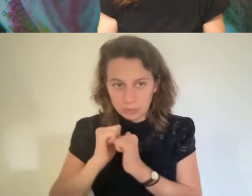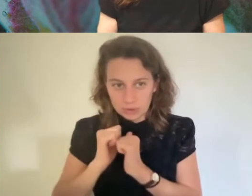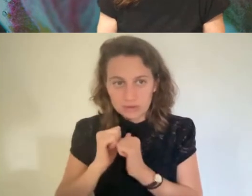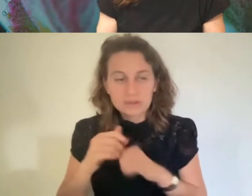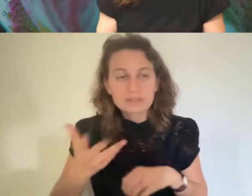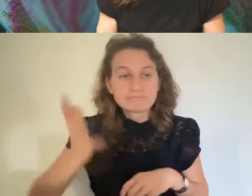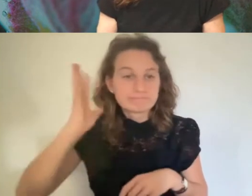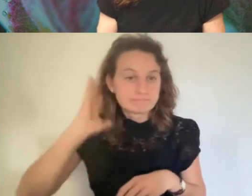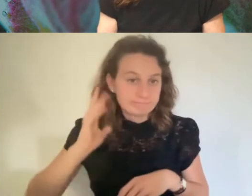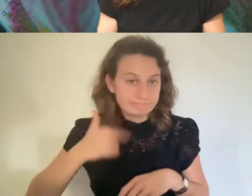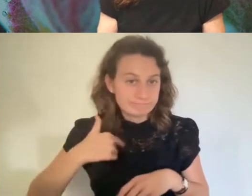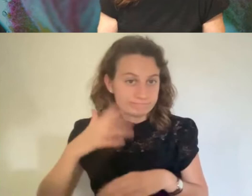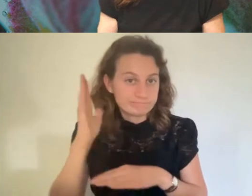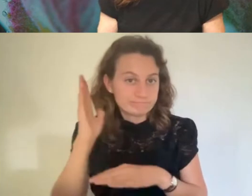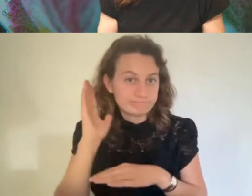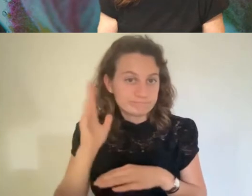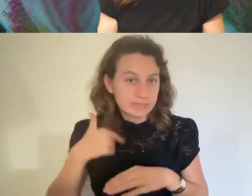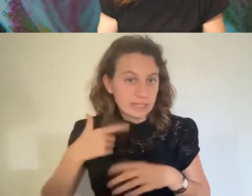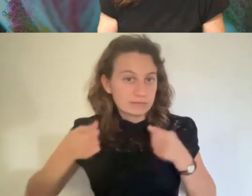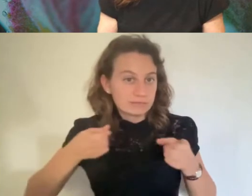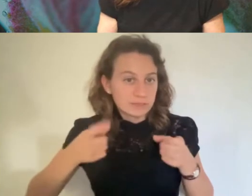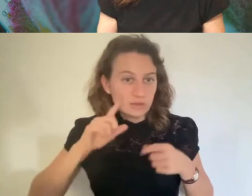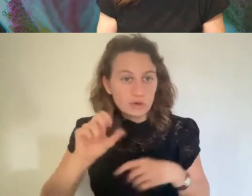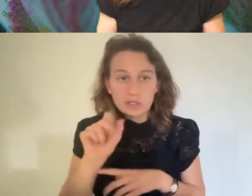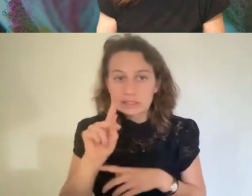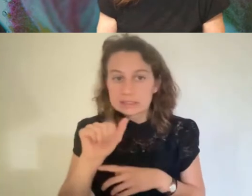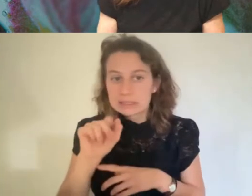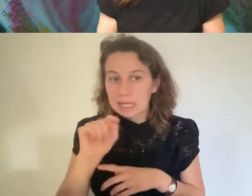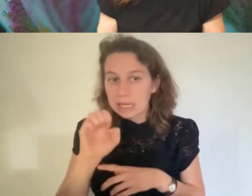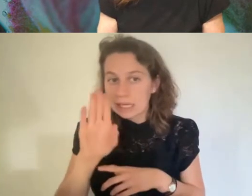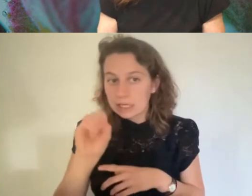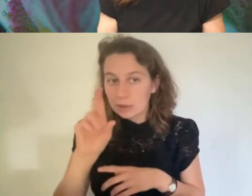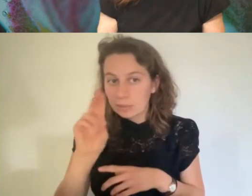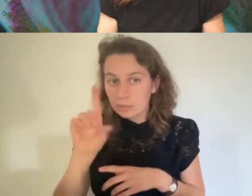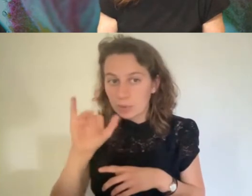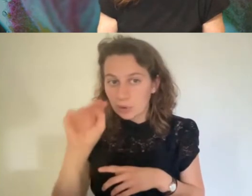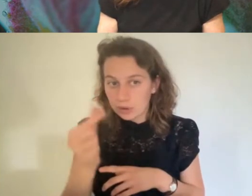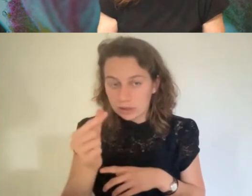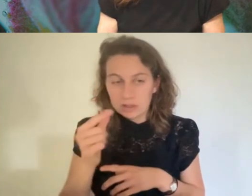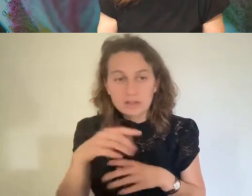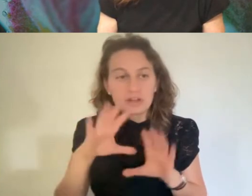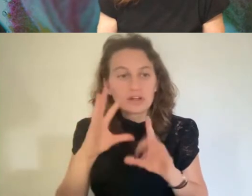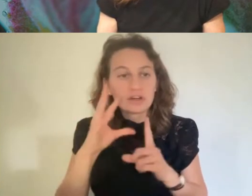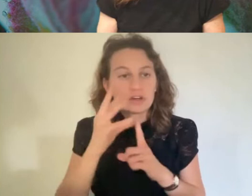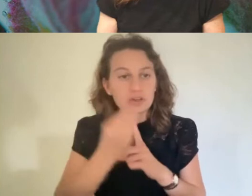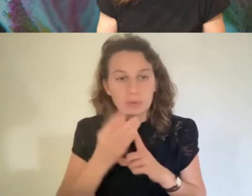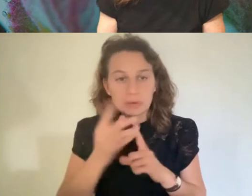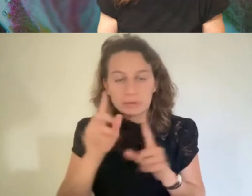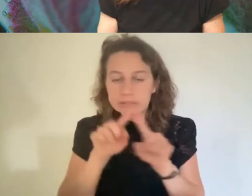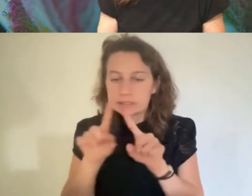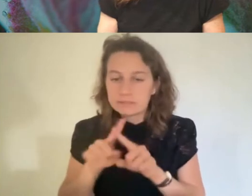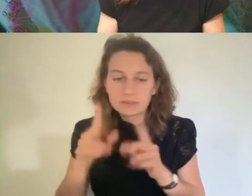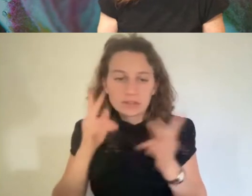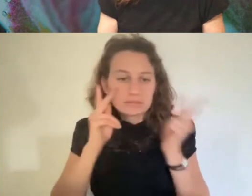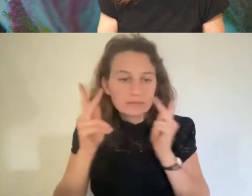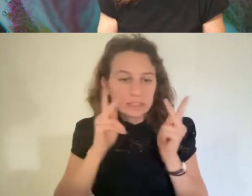exhibition that I had curated at another museum on skateboarding art and culture, you had created and shared mesmerizing visualizations